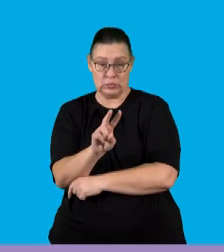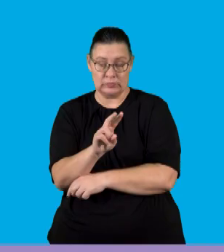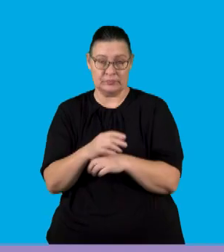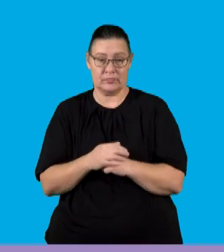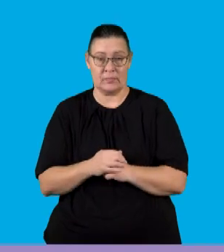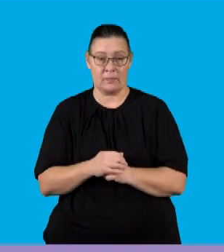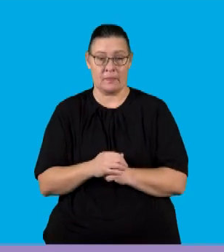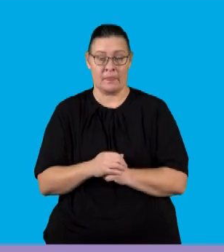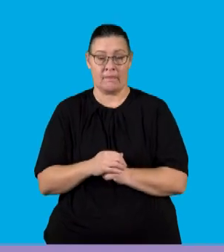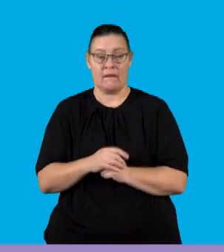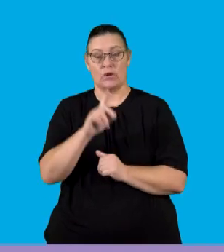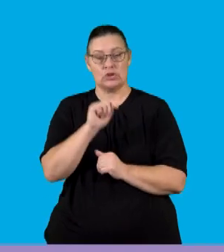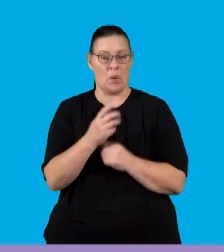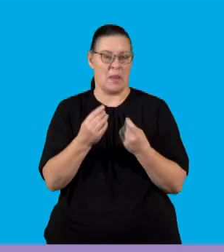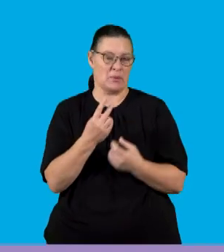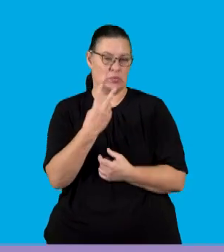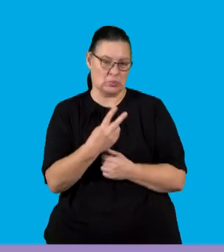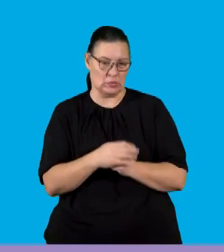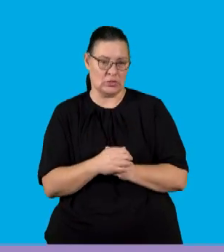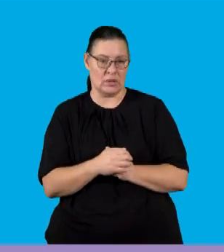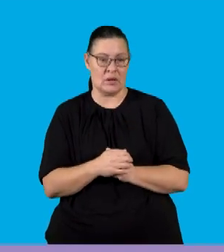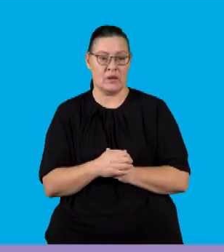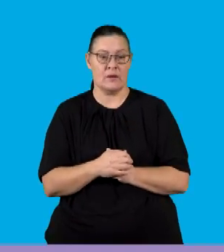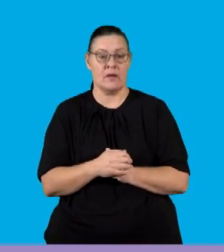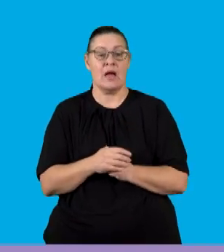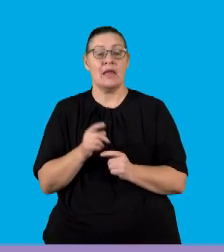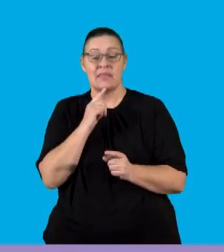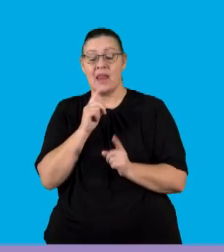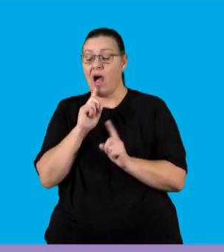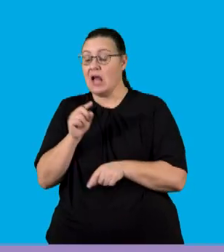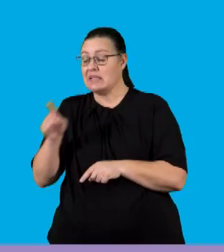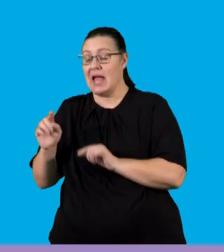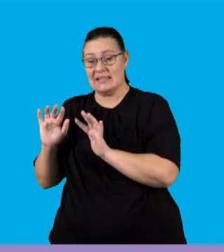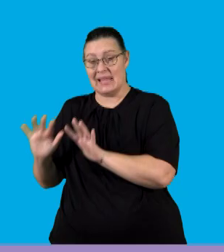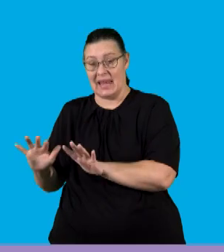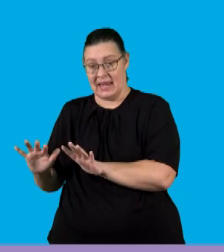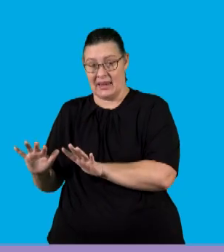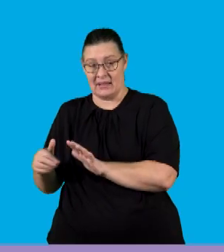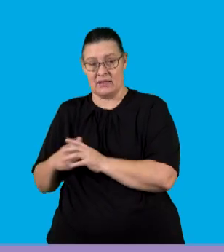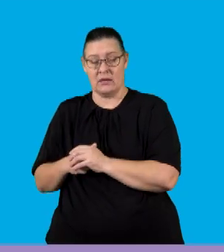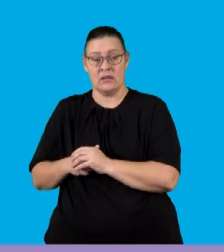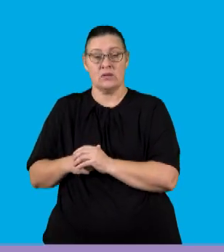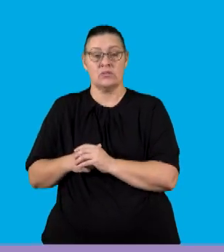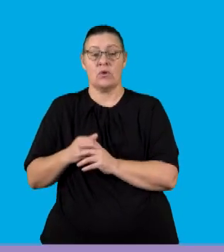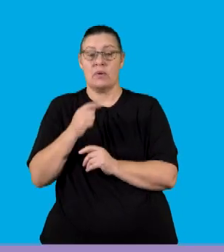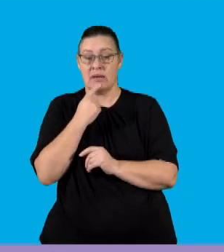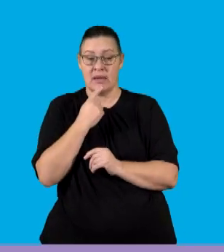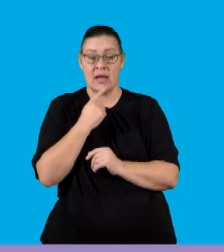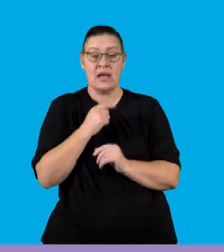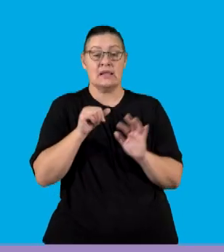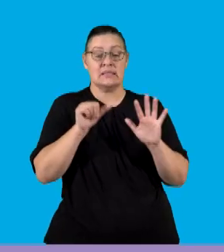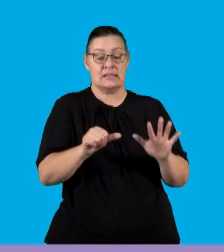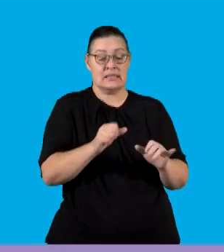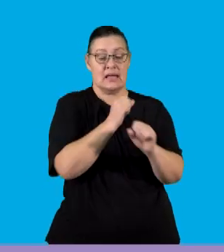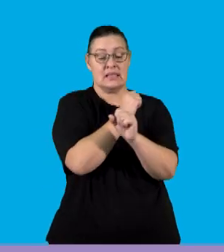6, and we are multiplying it with the term number. We are now working with the second term, and that second term is a 10. So we